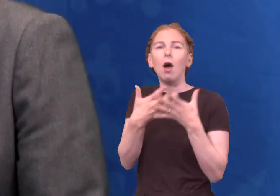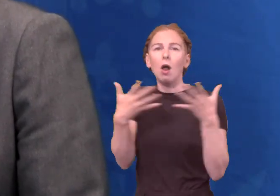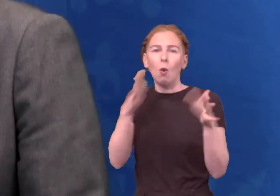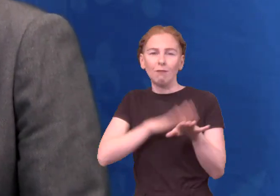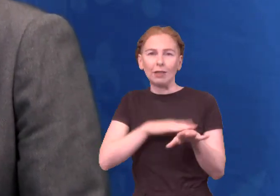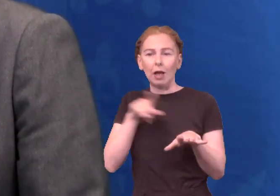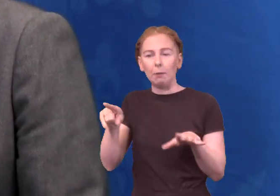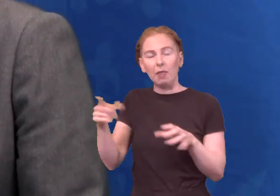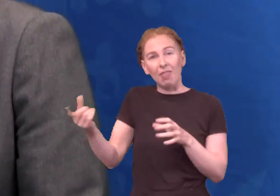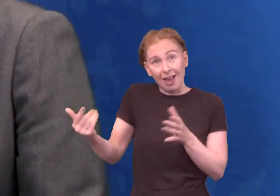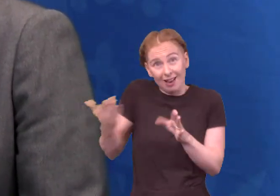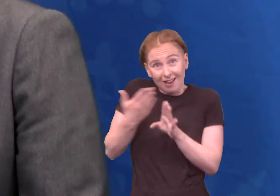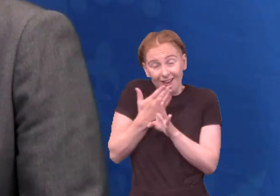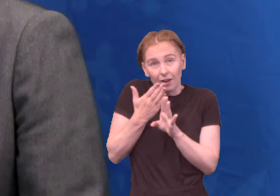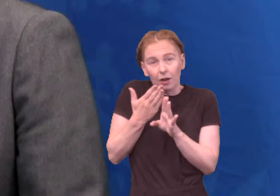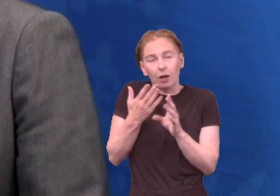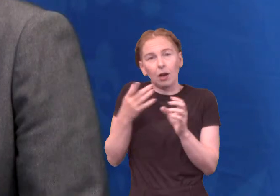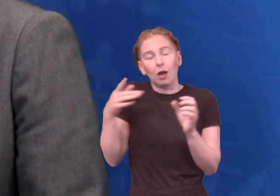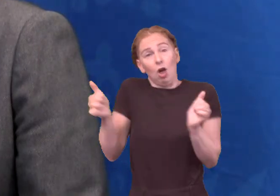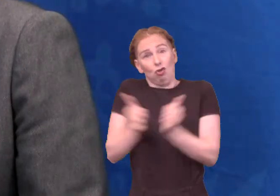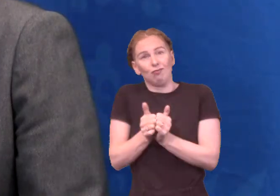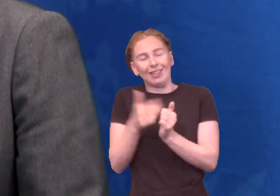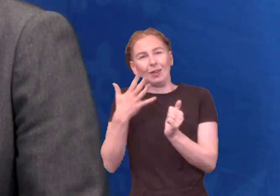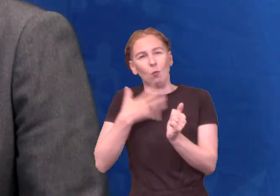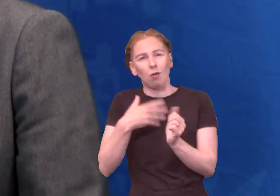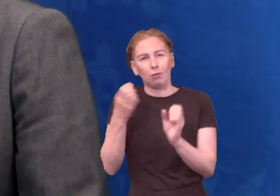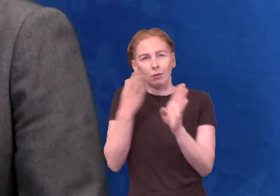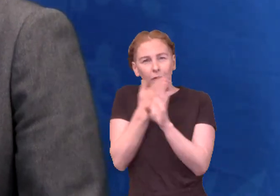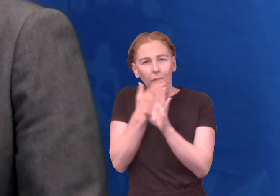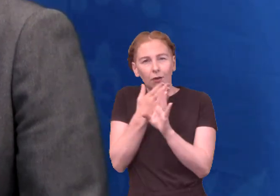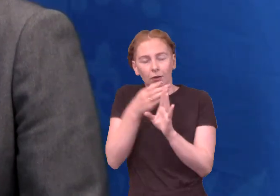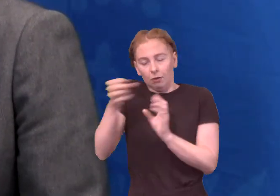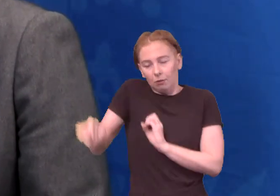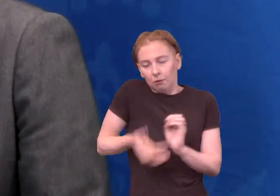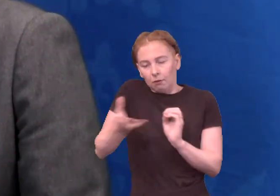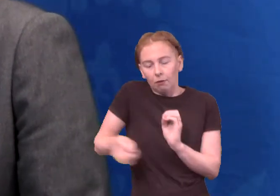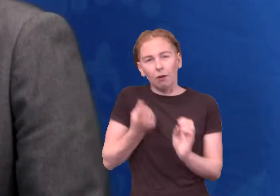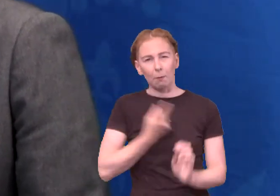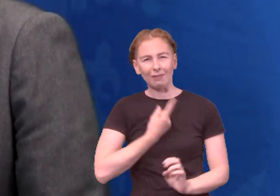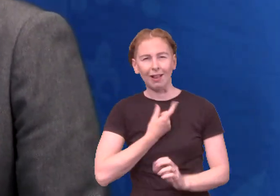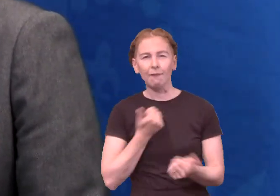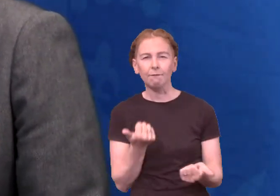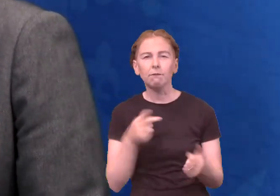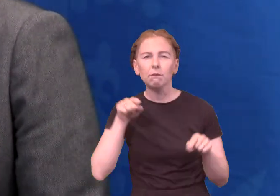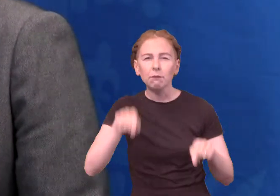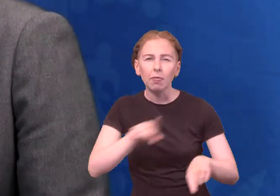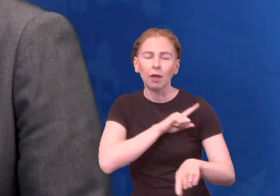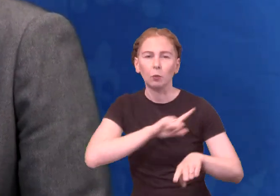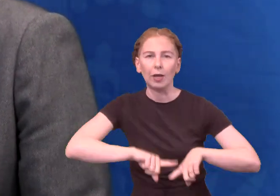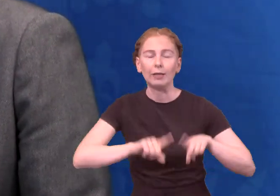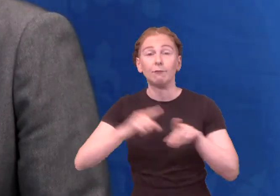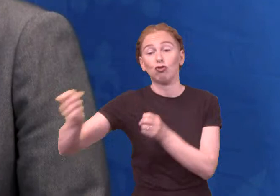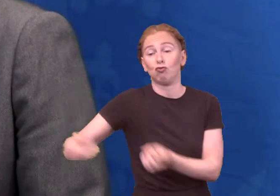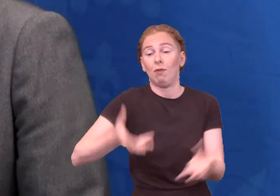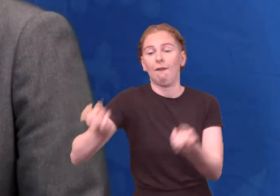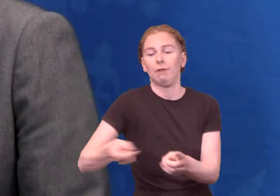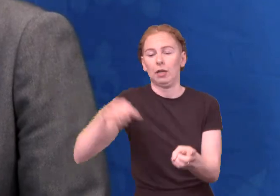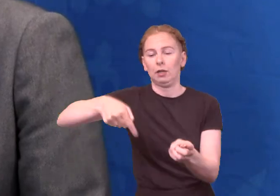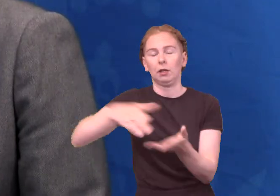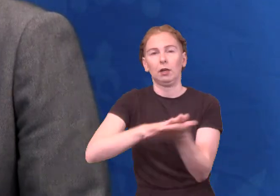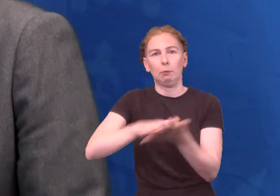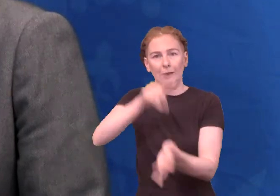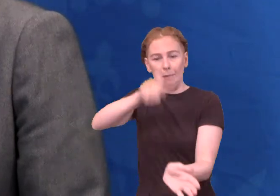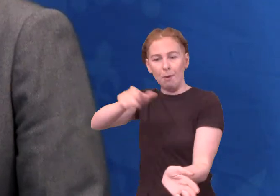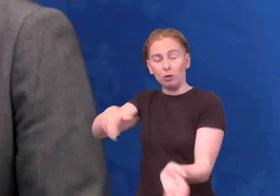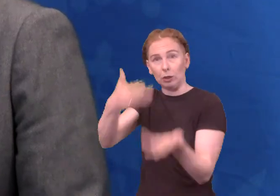are actually involved in. So that's the difference between the two. In relation to why people are trafficked, again, something which we often